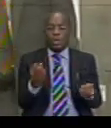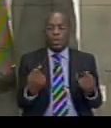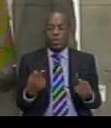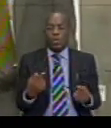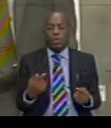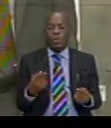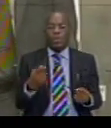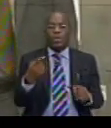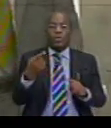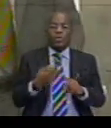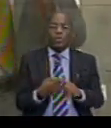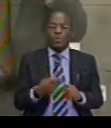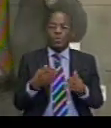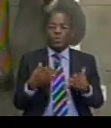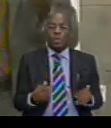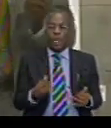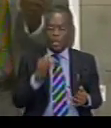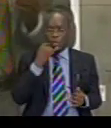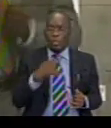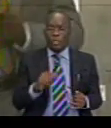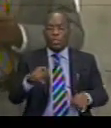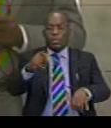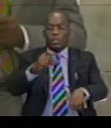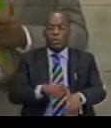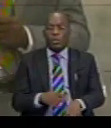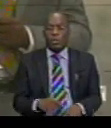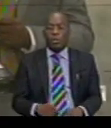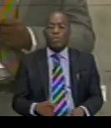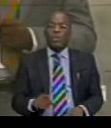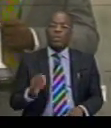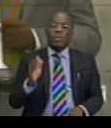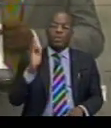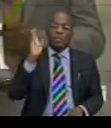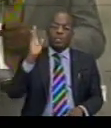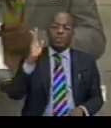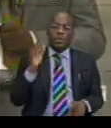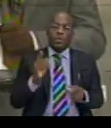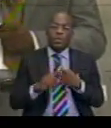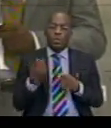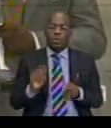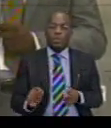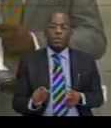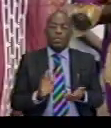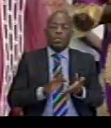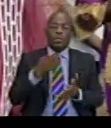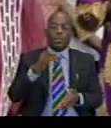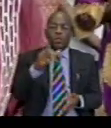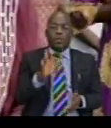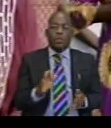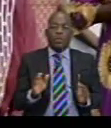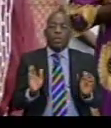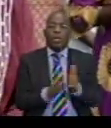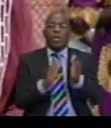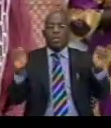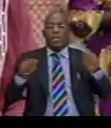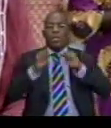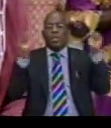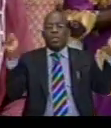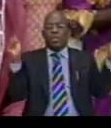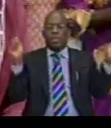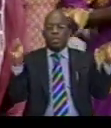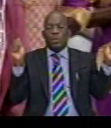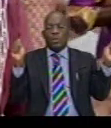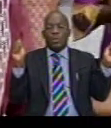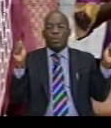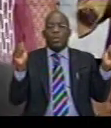témoignerez pour la gloire de Dieu. You will testify for the glory Hallelujah. Of the Lord. Hallelujah. Hallelujah. Hallelujah. Gloire à